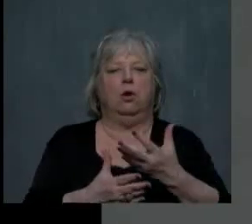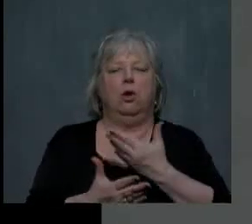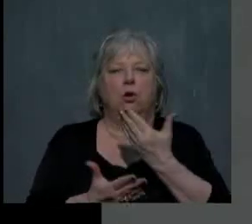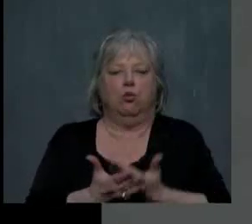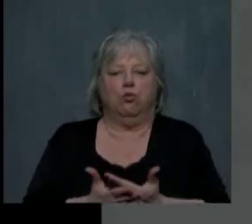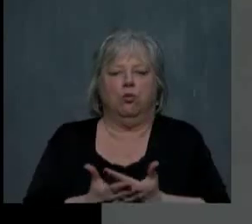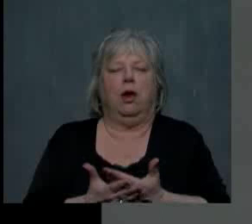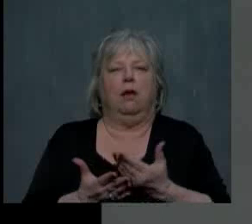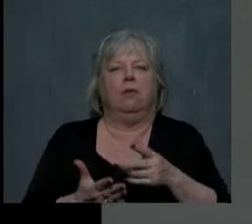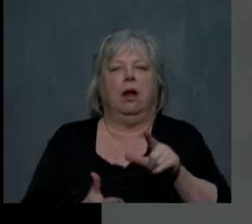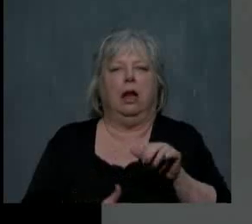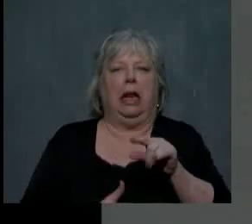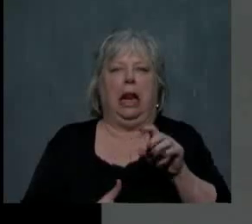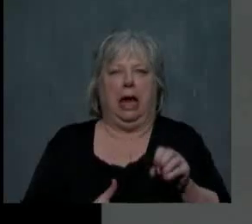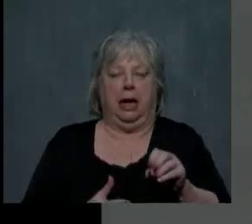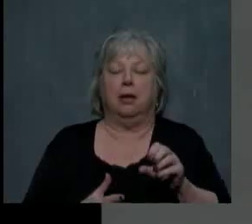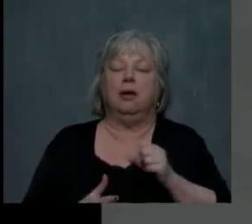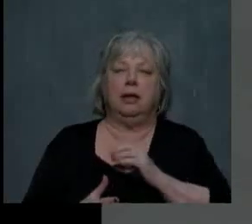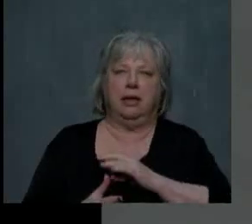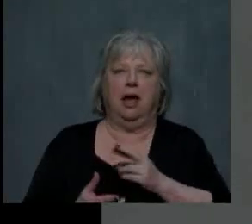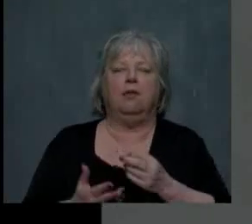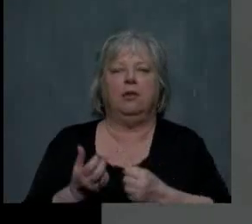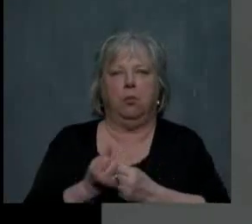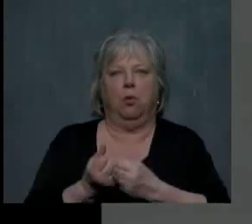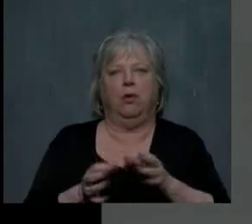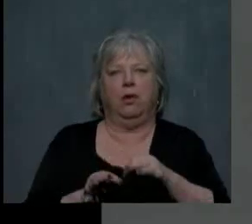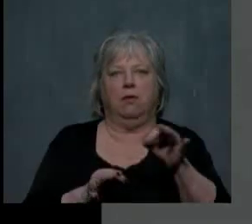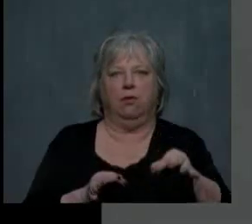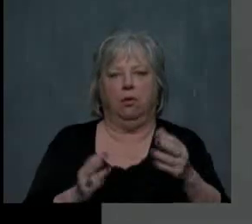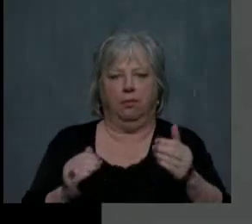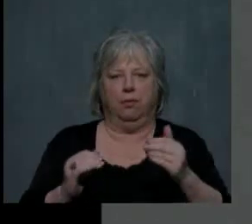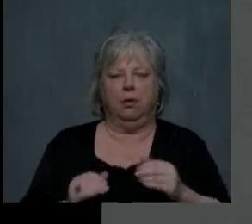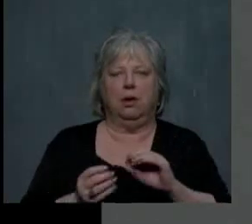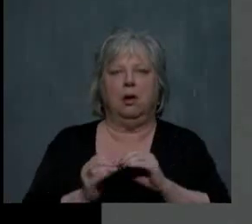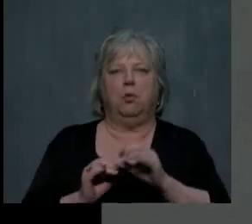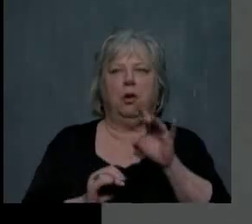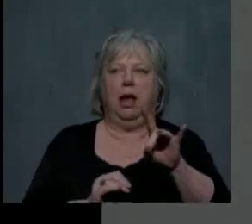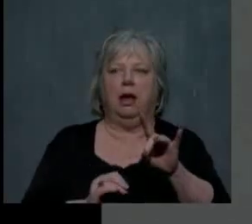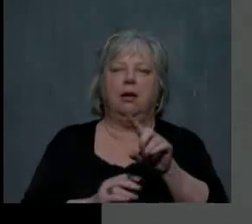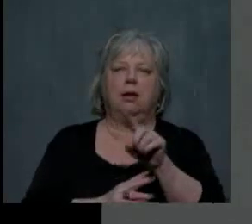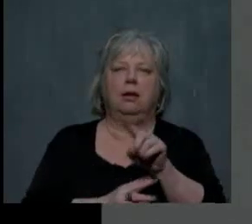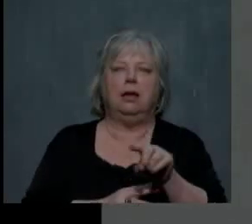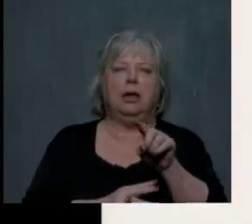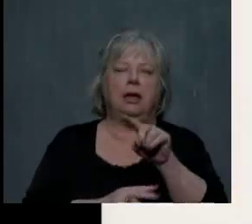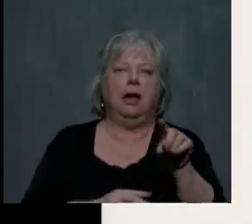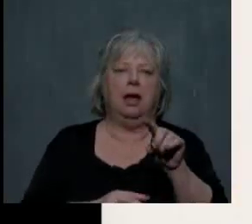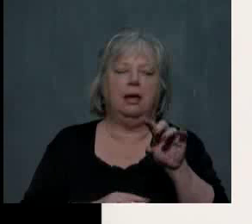request. Staff is supportive of the deferral request. Item number 8, file number